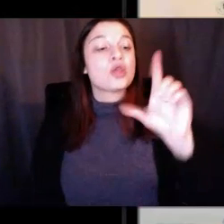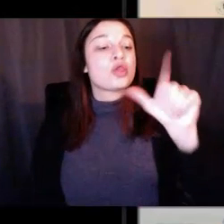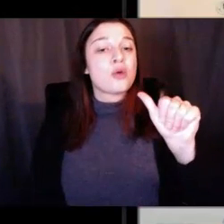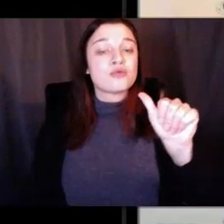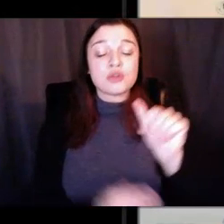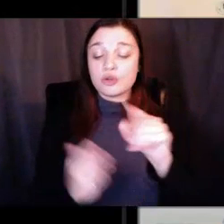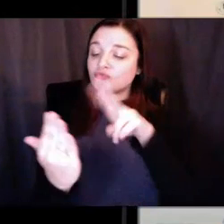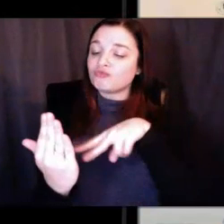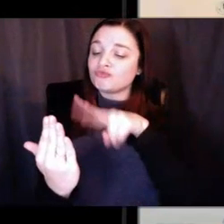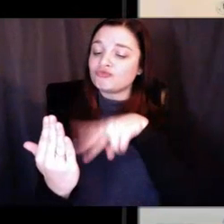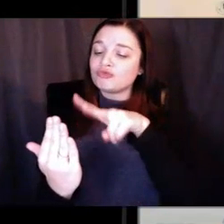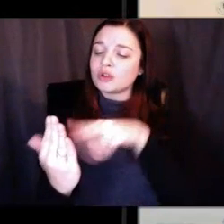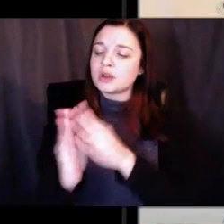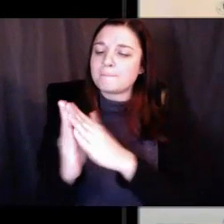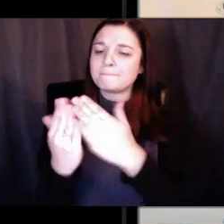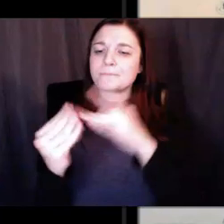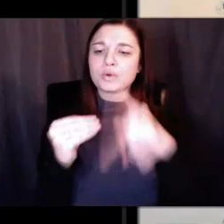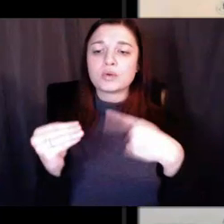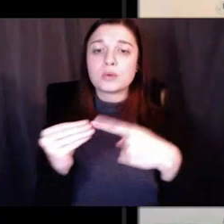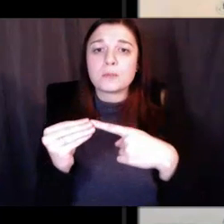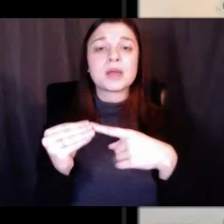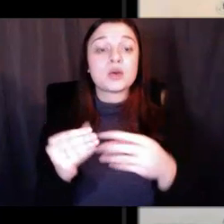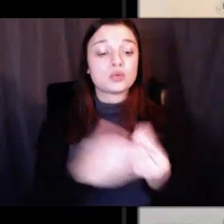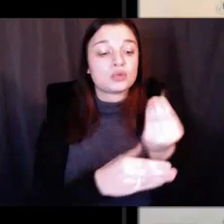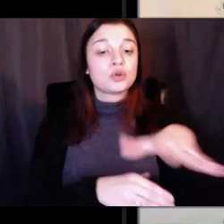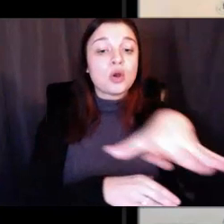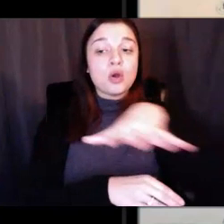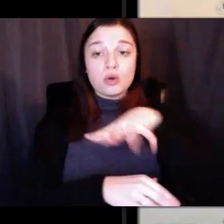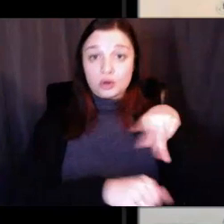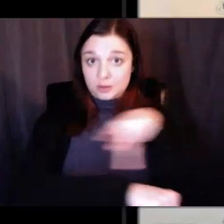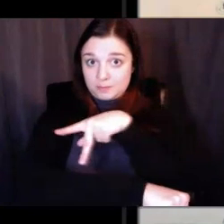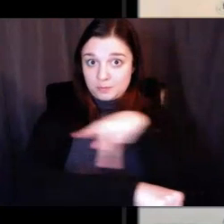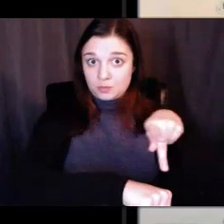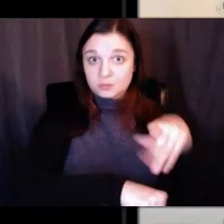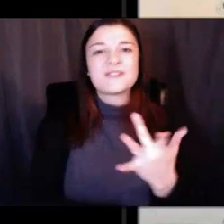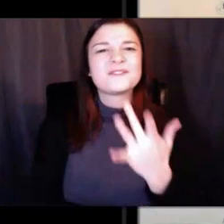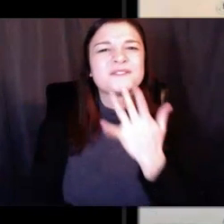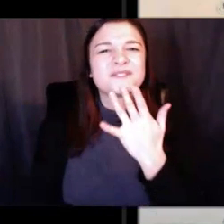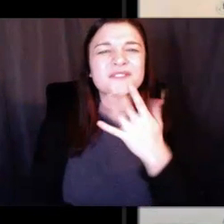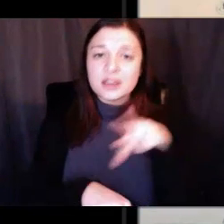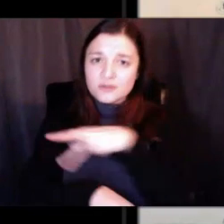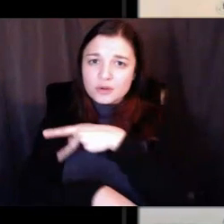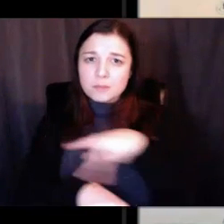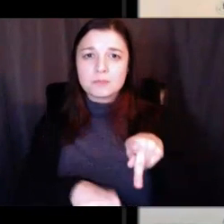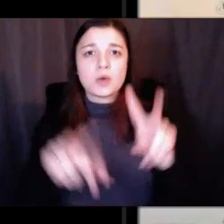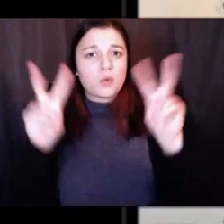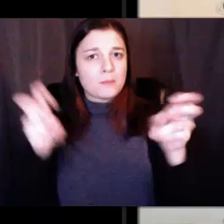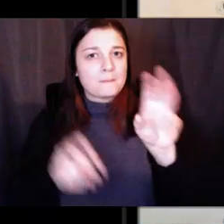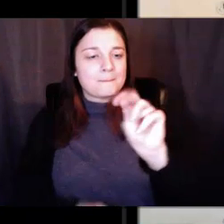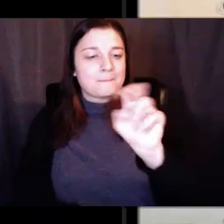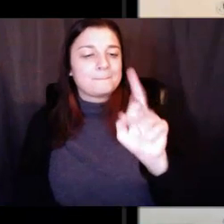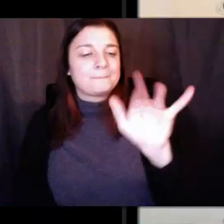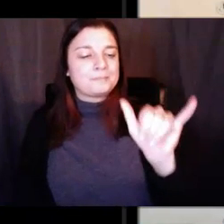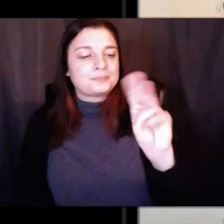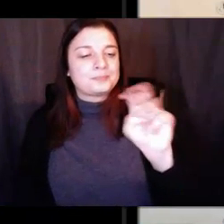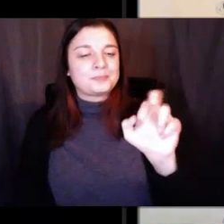Lola loves her book of garden poems. Her favorite poem is the one about Mary Mary. Lola wants to plant a garden.